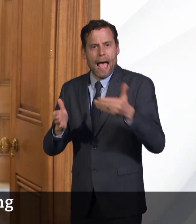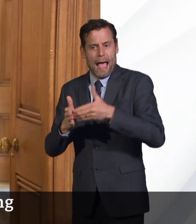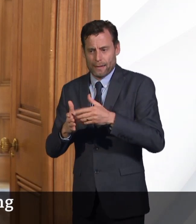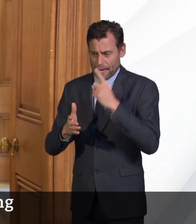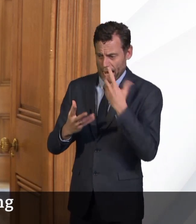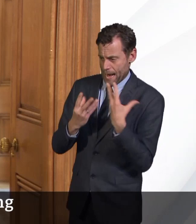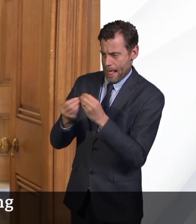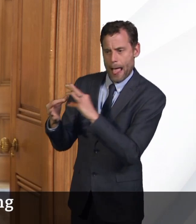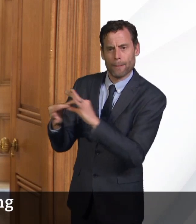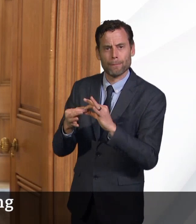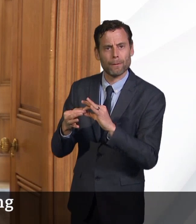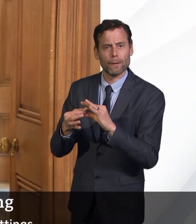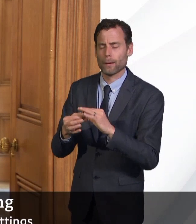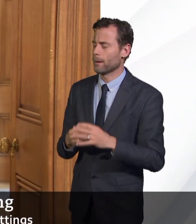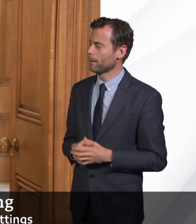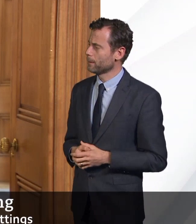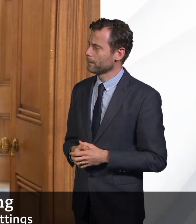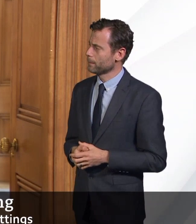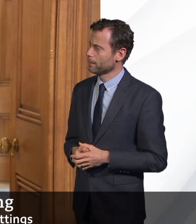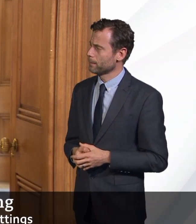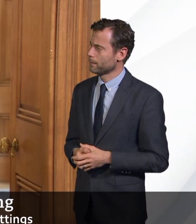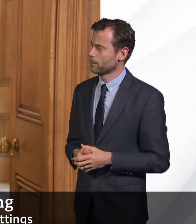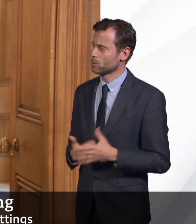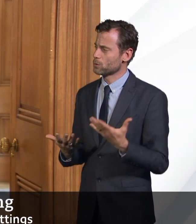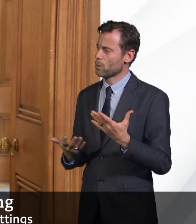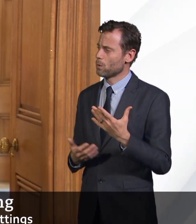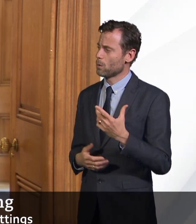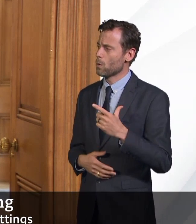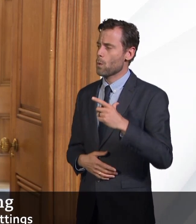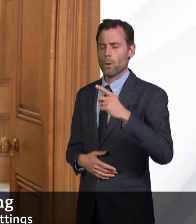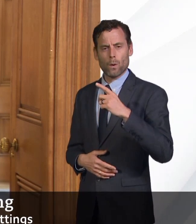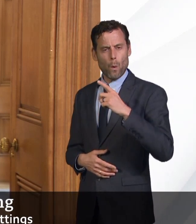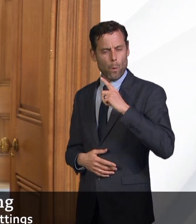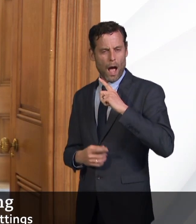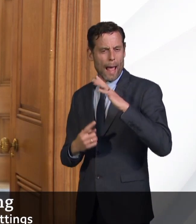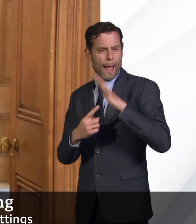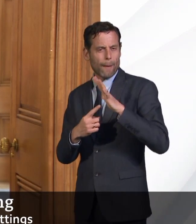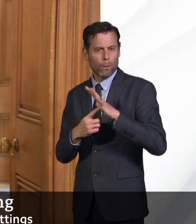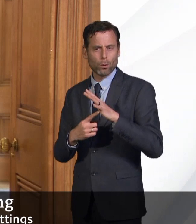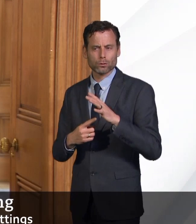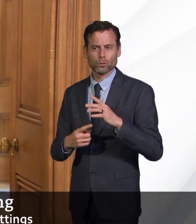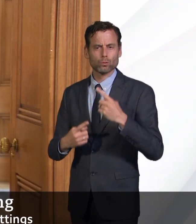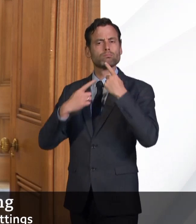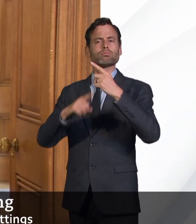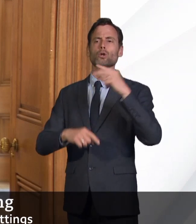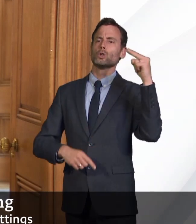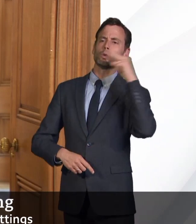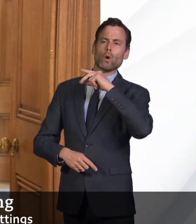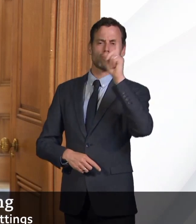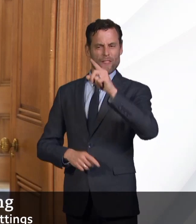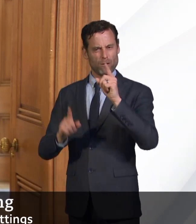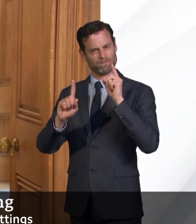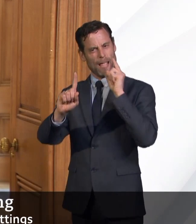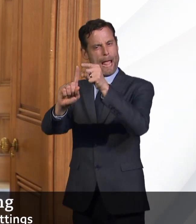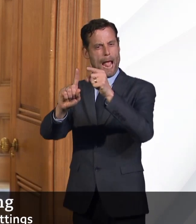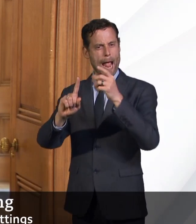entirely different set of people. And I think the reason why it is important to have quite an ambitious target to